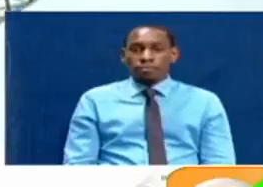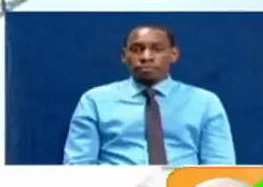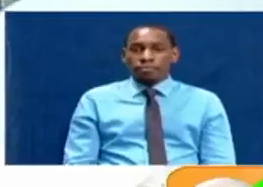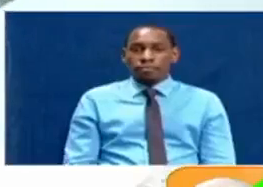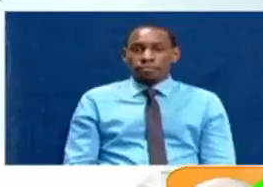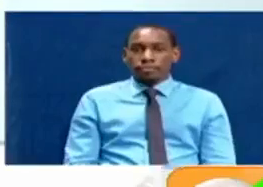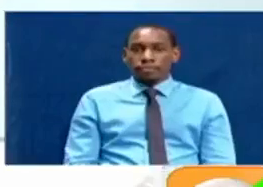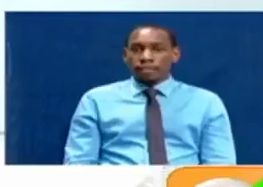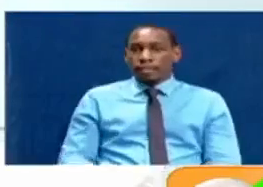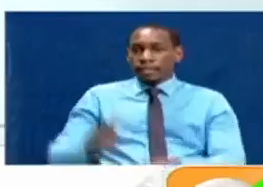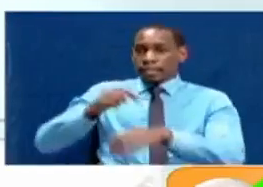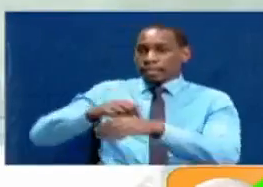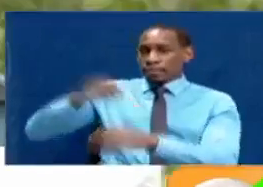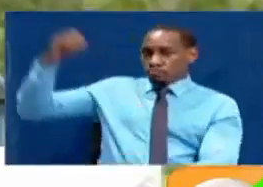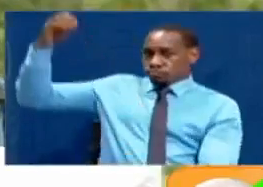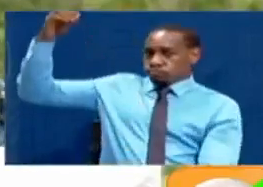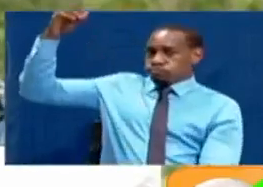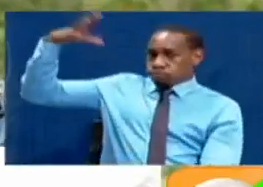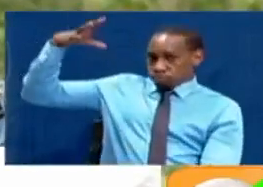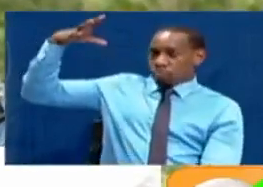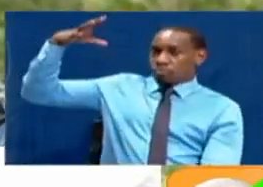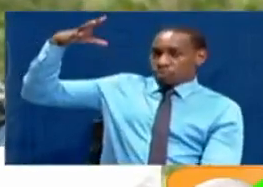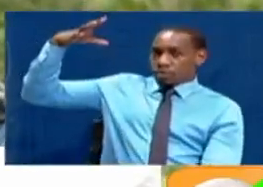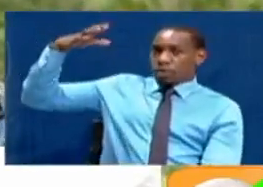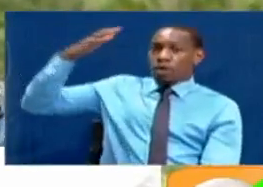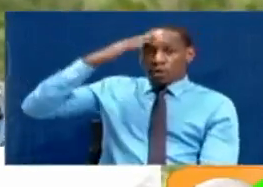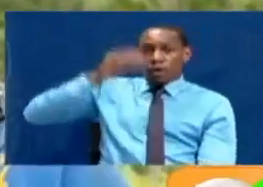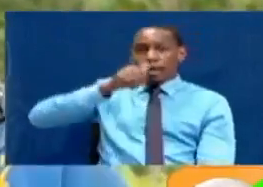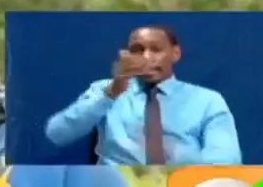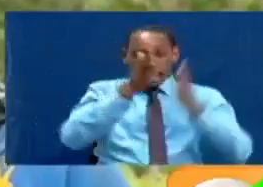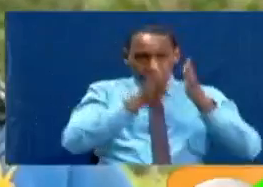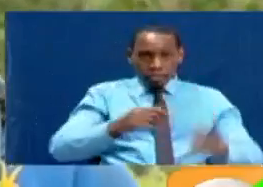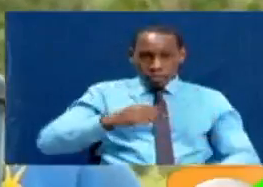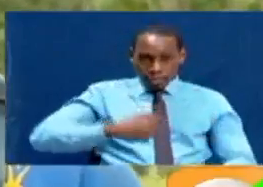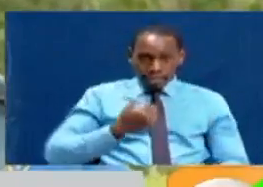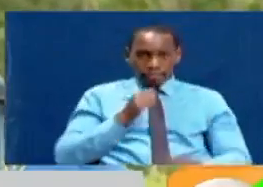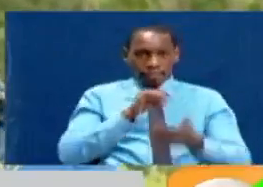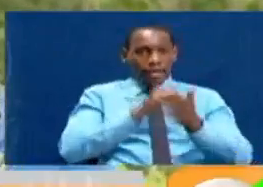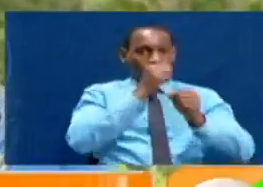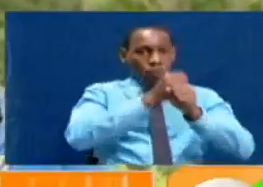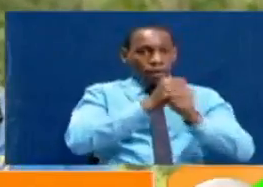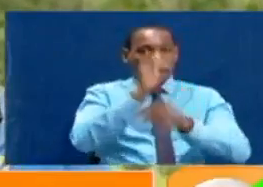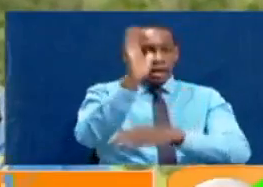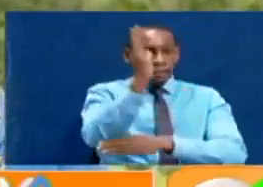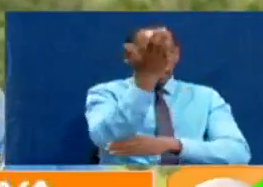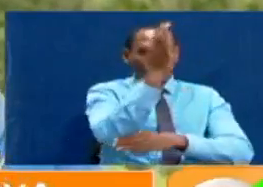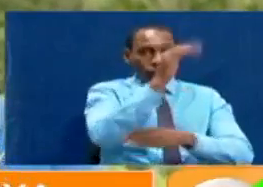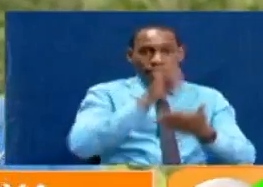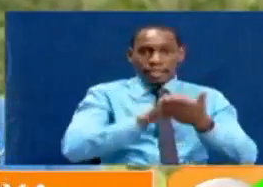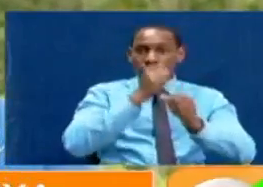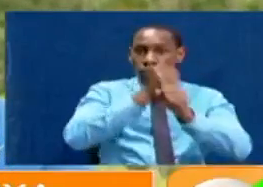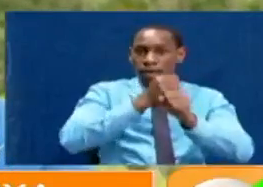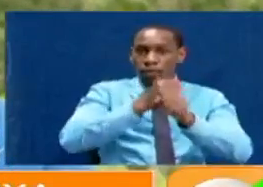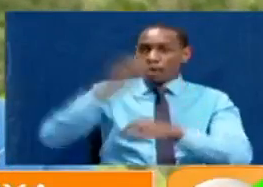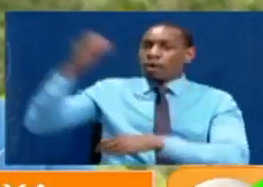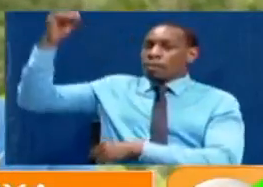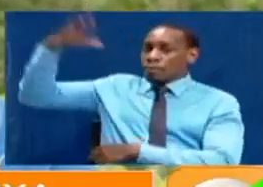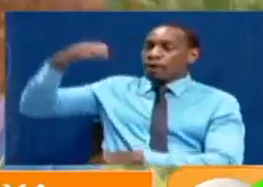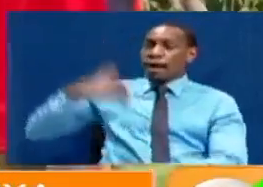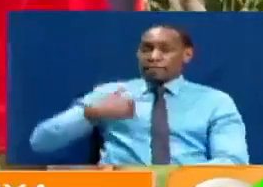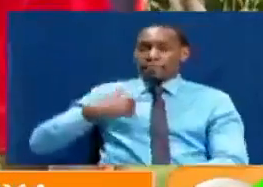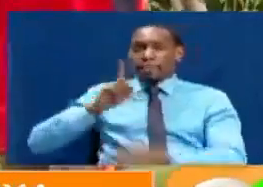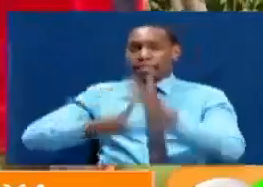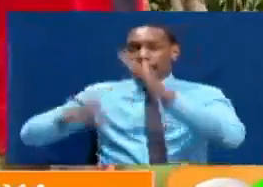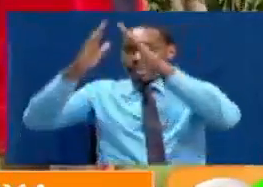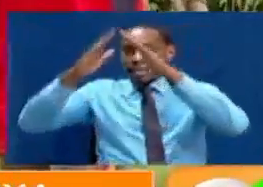Sasa ile anabonyesha pale kwa ukuta stima iwake, ajue kuna mtu kama mimi ako pale msituni anafanya apate hiyo stima kwa